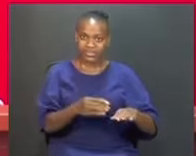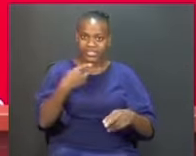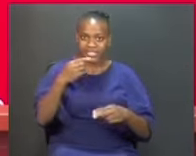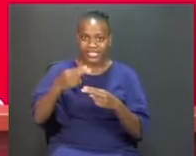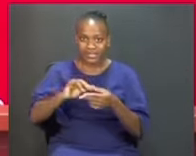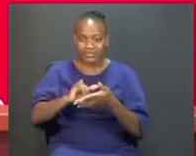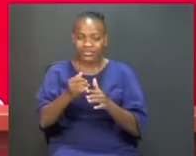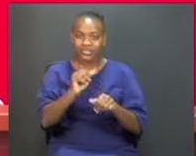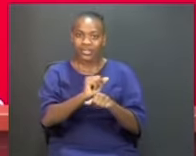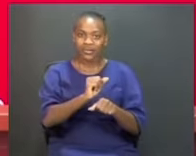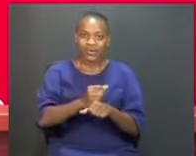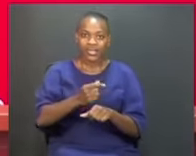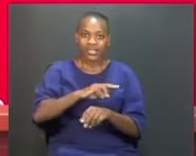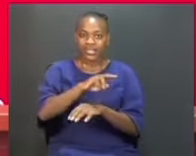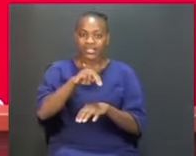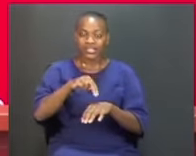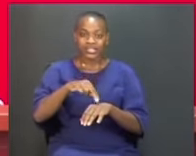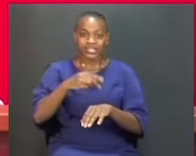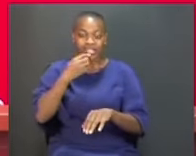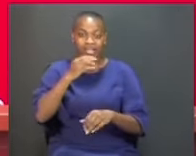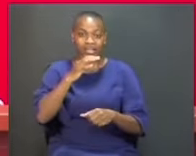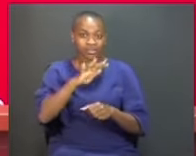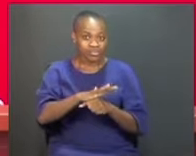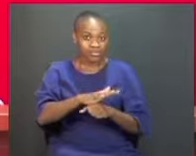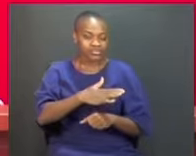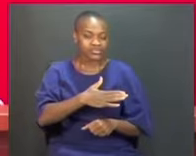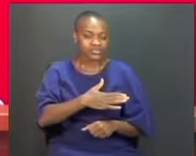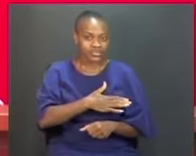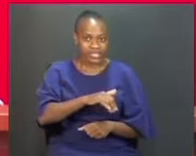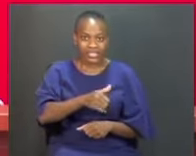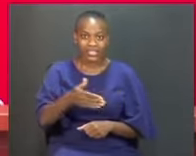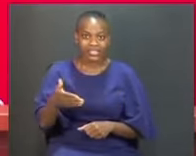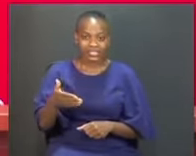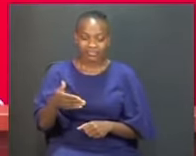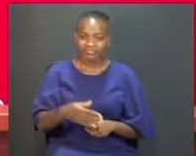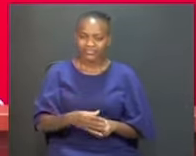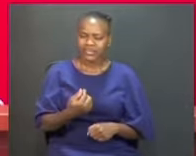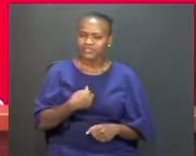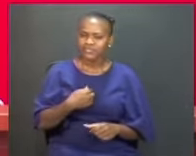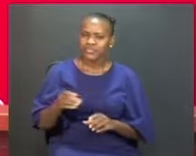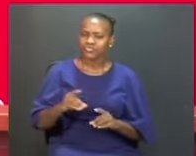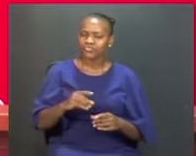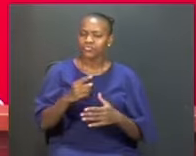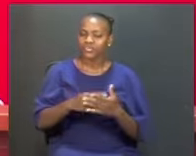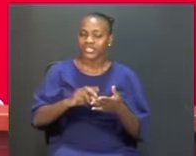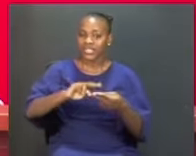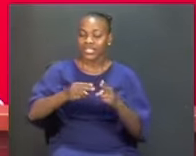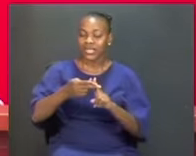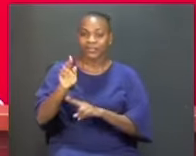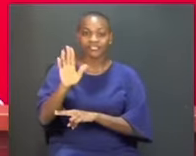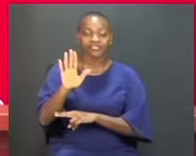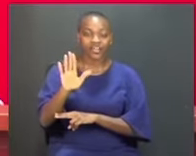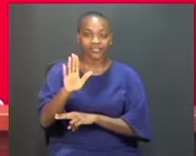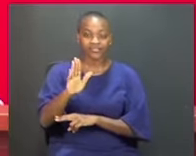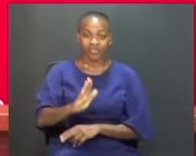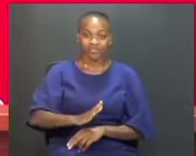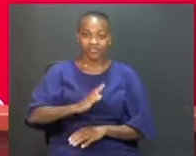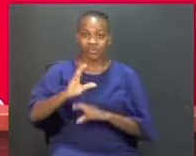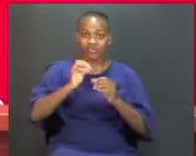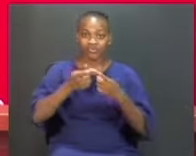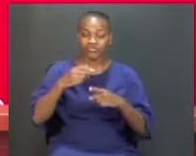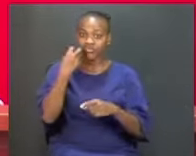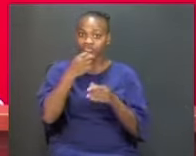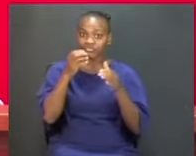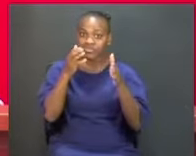rest. Then the item I took was 5, formal communication by the Speaker,